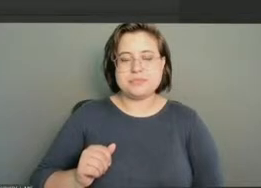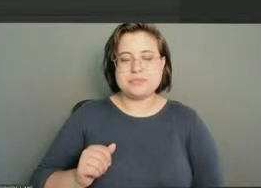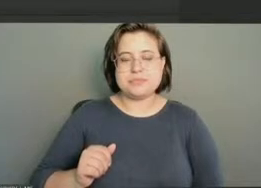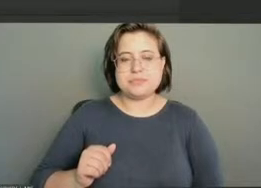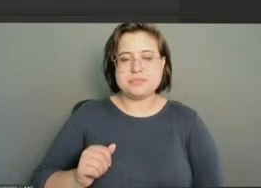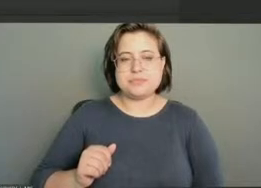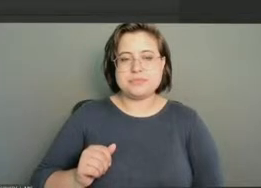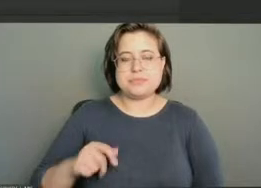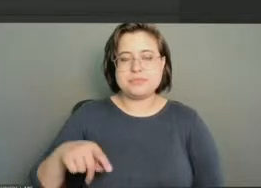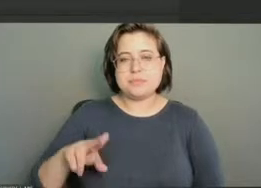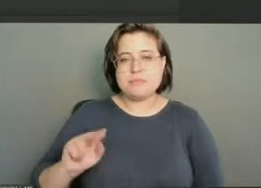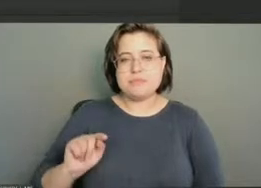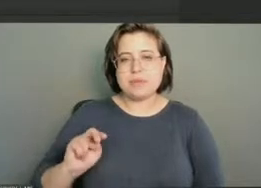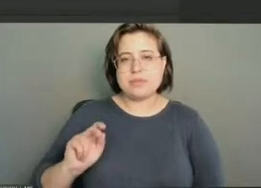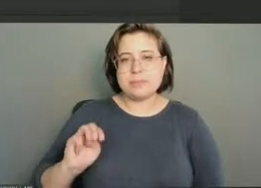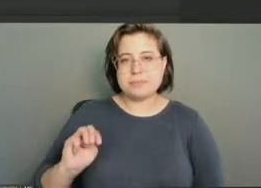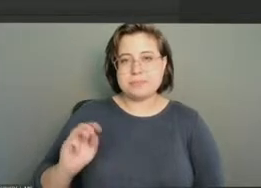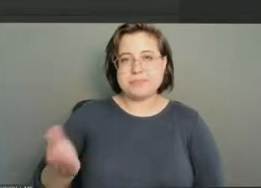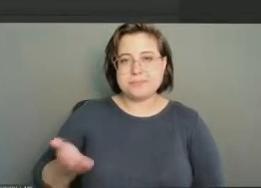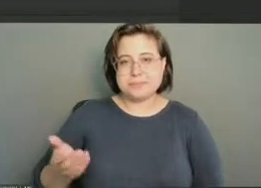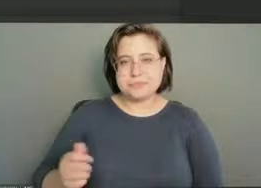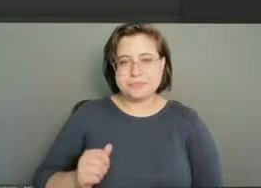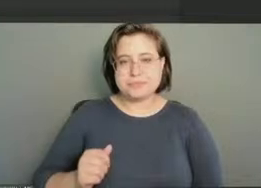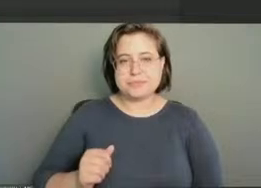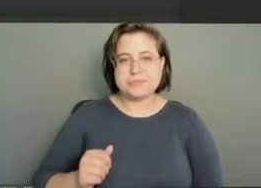Dr. Tim Putnam. Present.